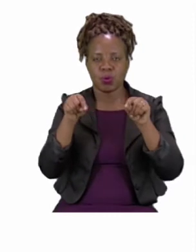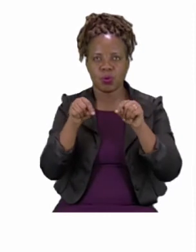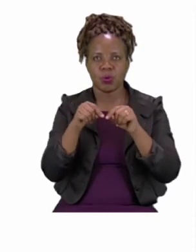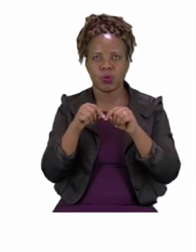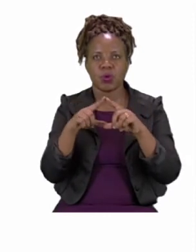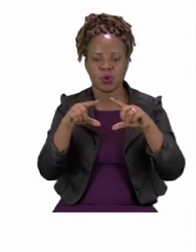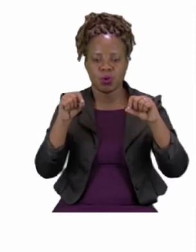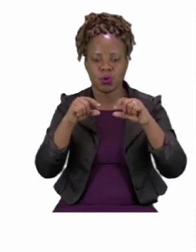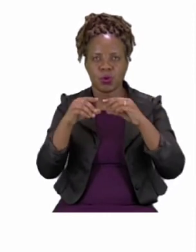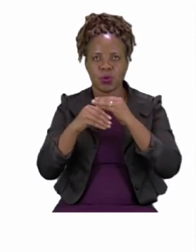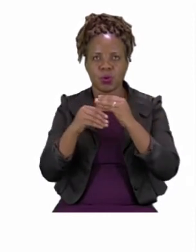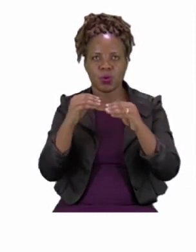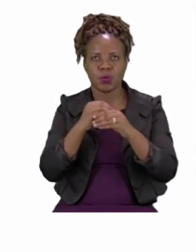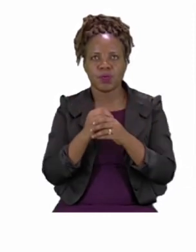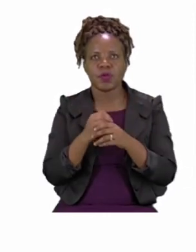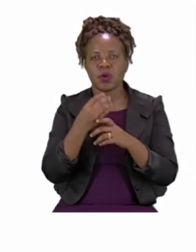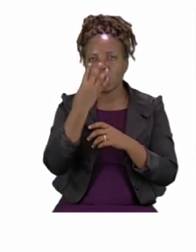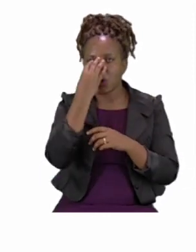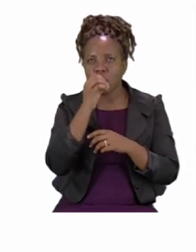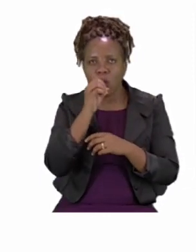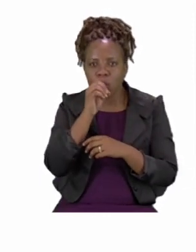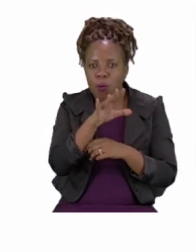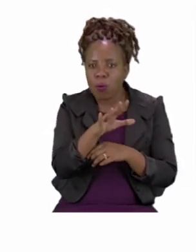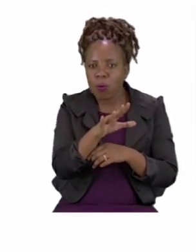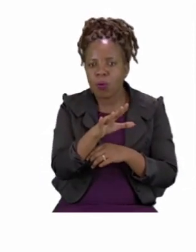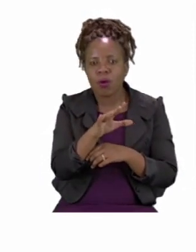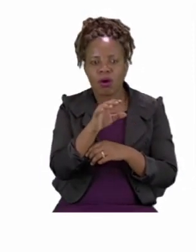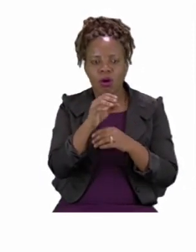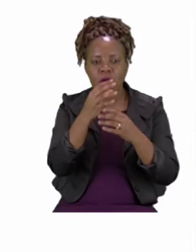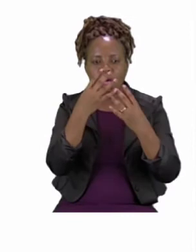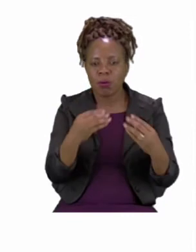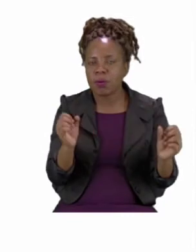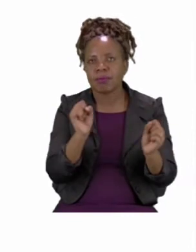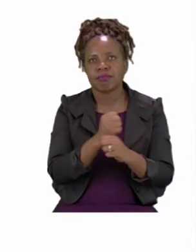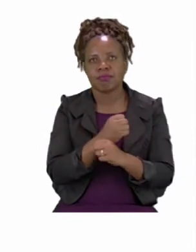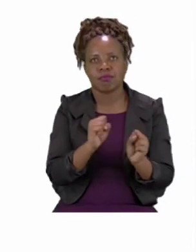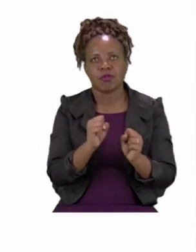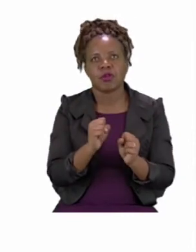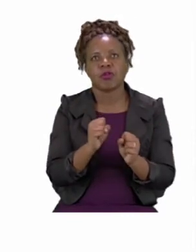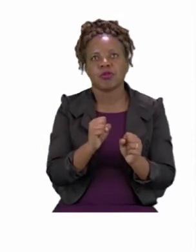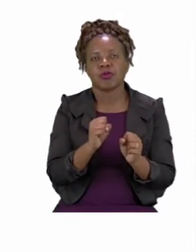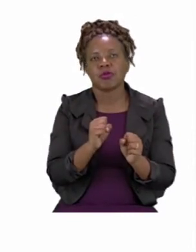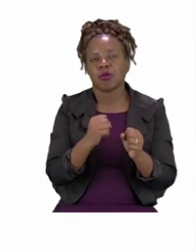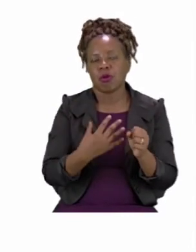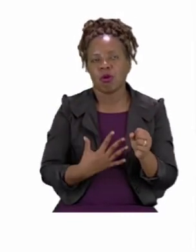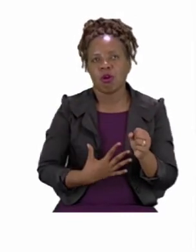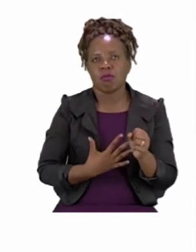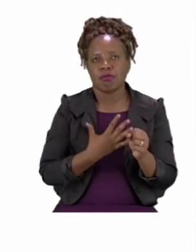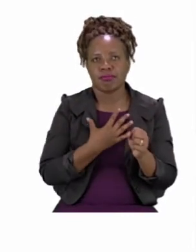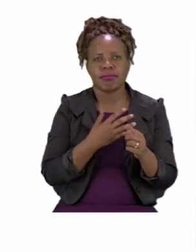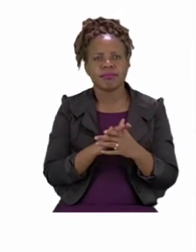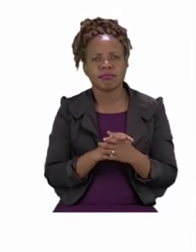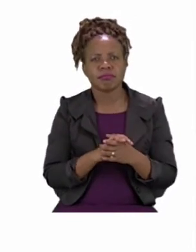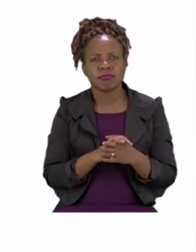not blow it down and got angry. Which picture